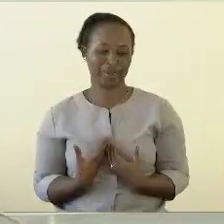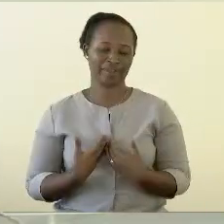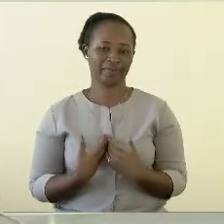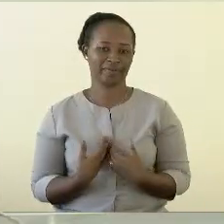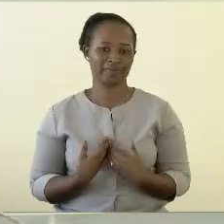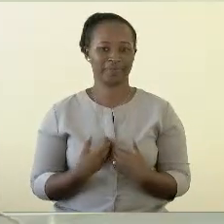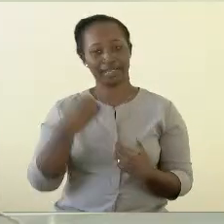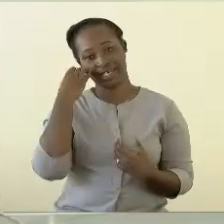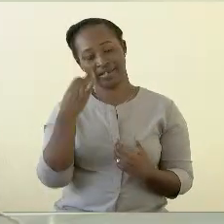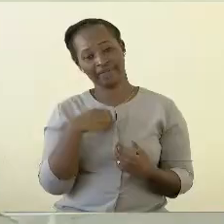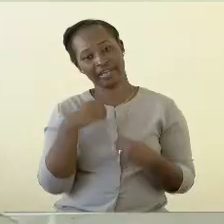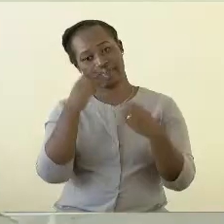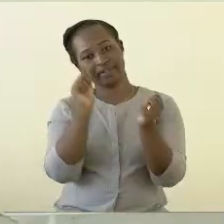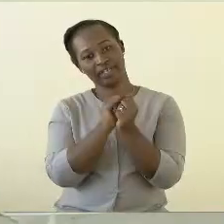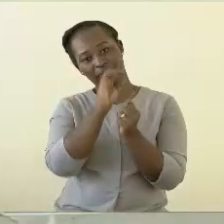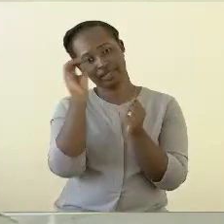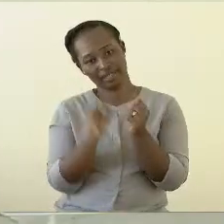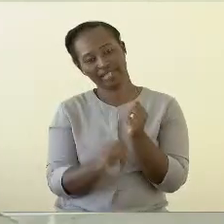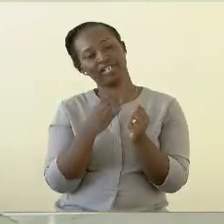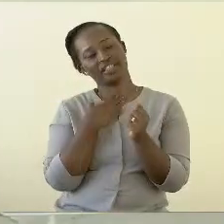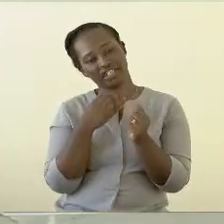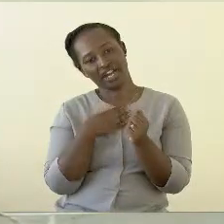give you 10%, I expect twice as much.